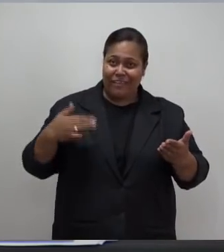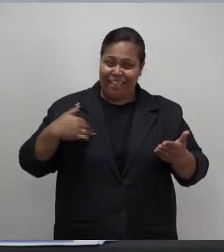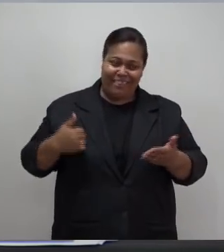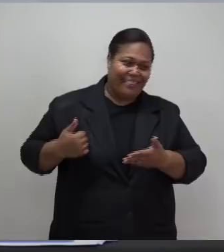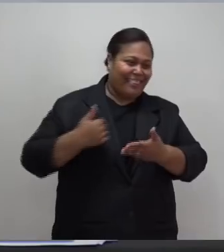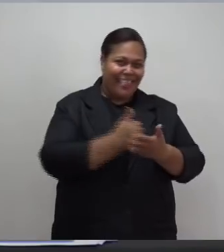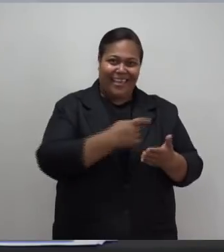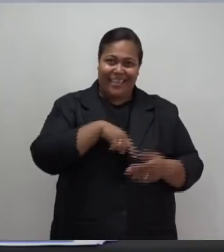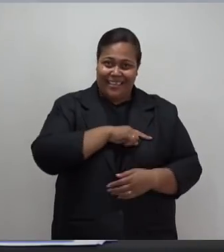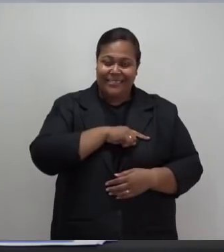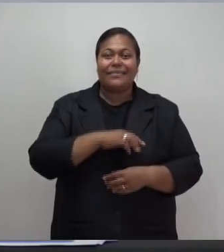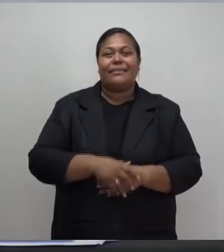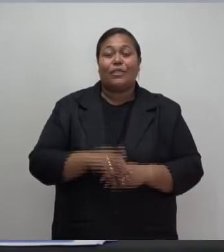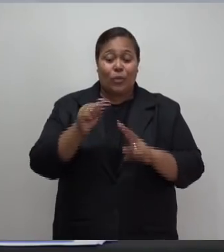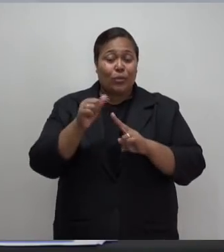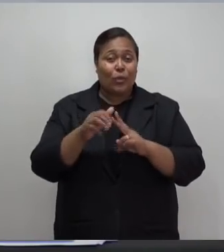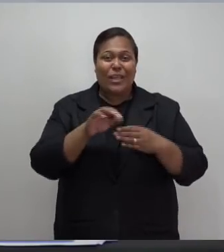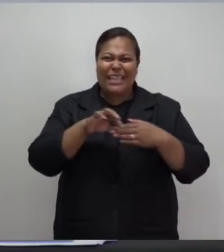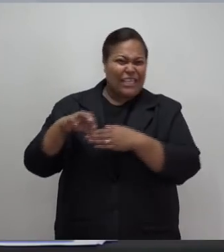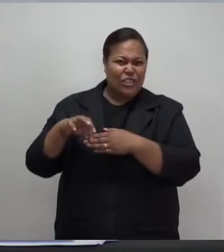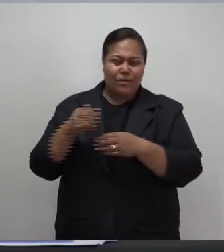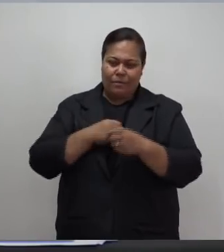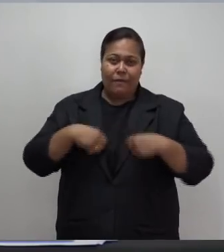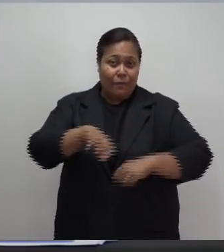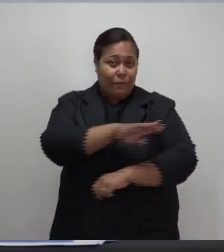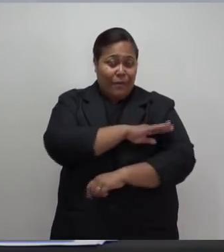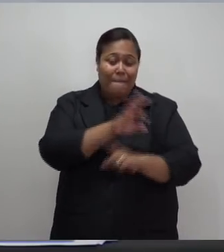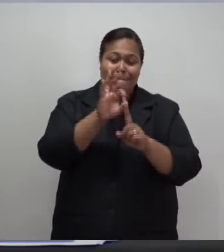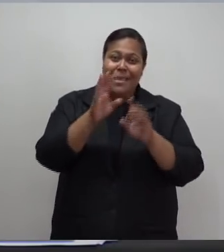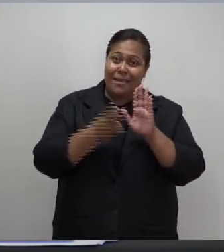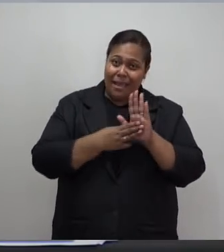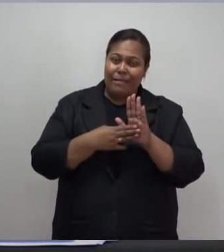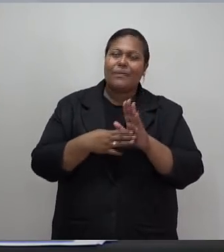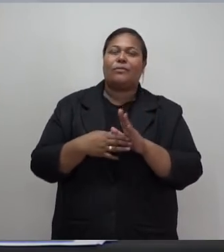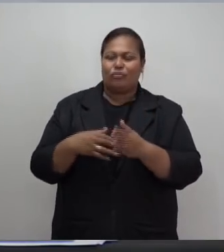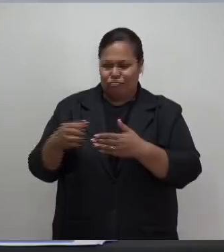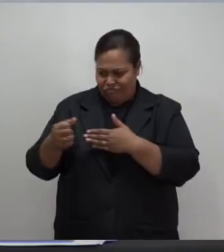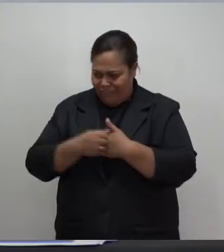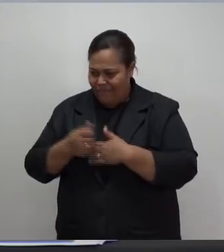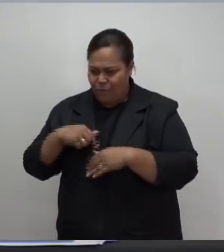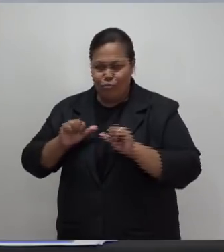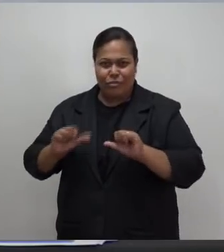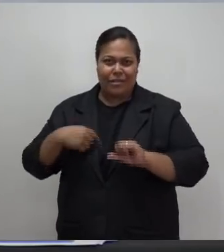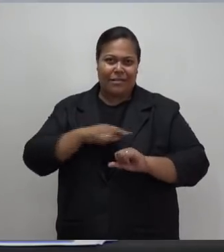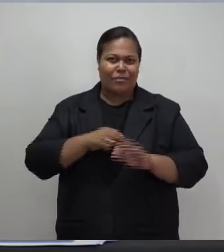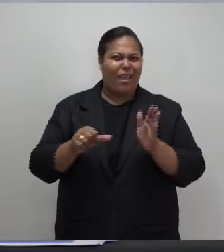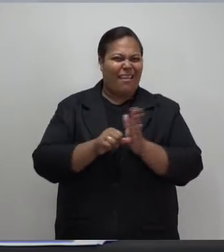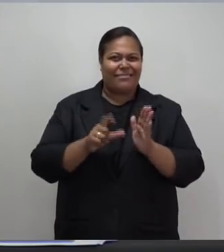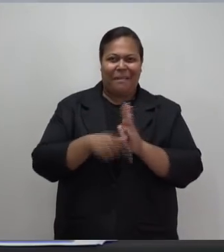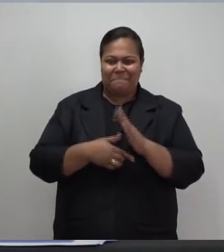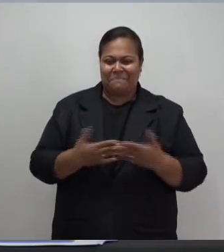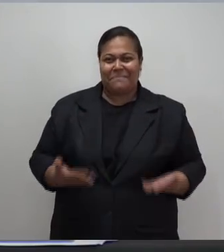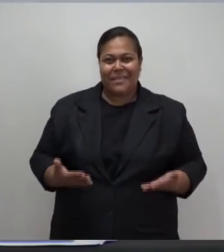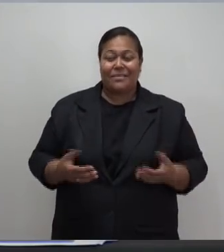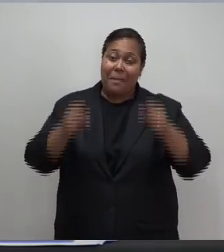of course the leadership of our Prime Minister, who has safely steered us through these hard times. And I'd like to leave you with that.